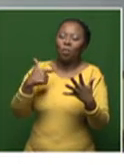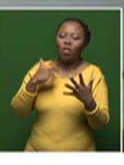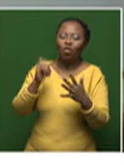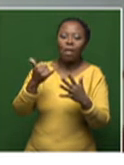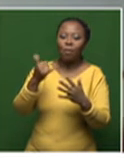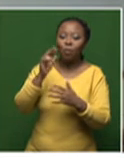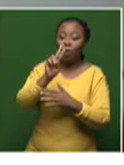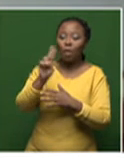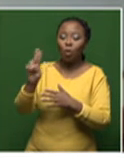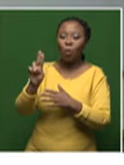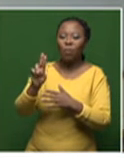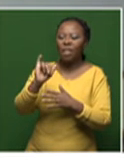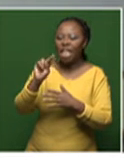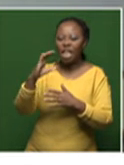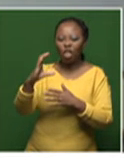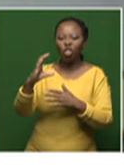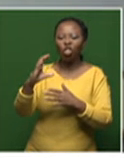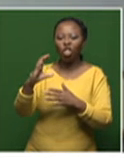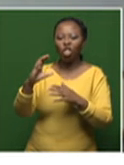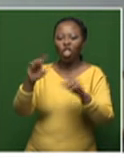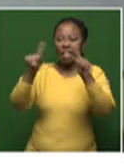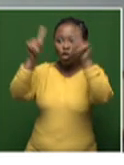a 22-inch screen in the taxi,